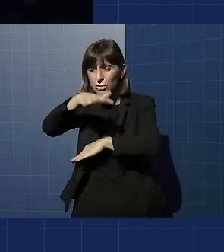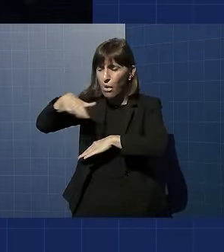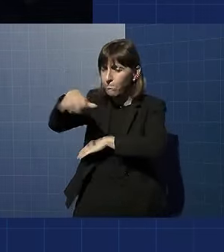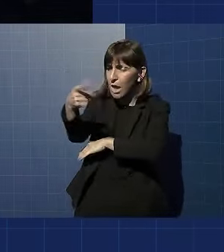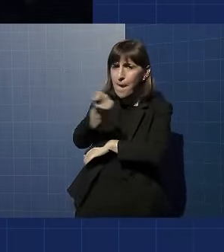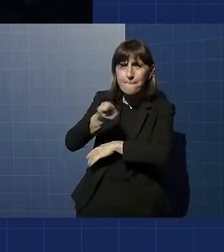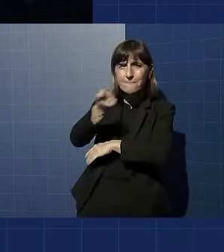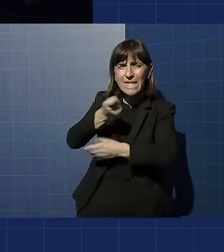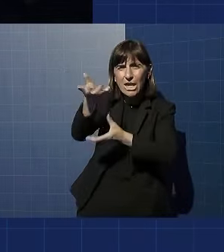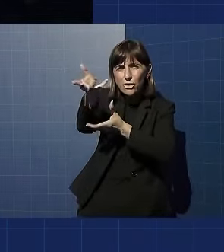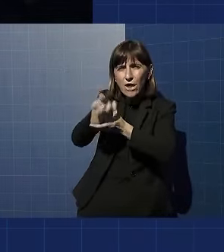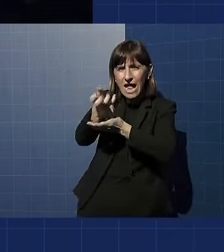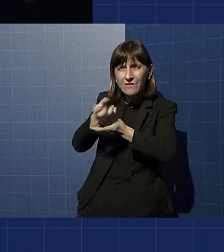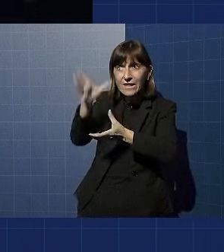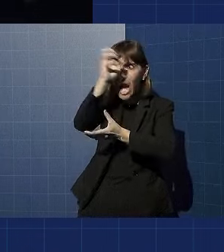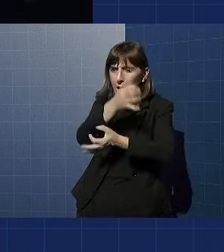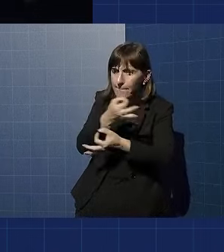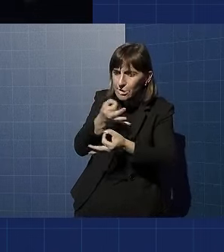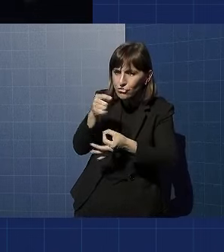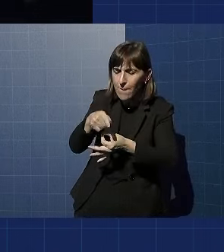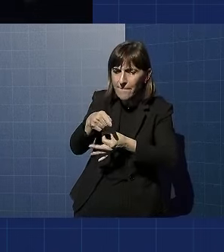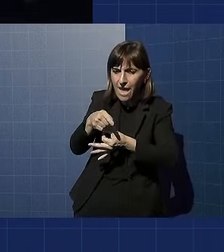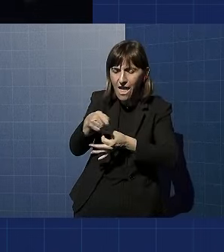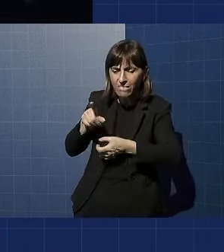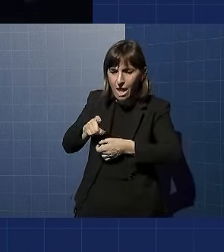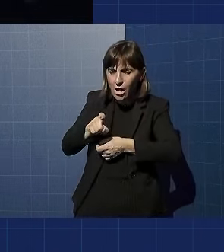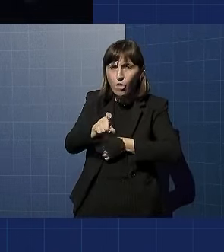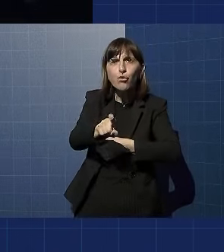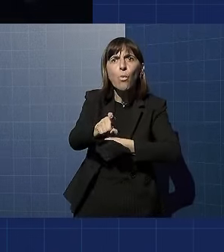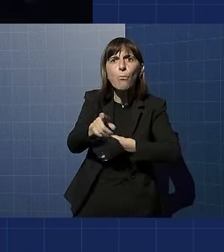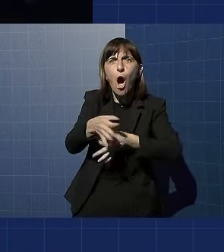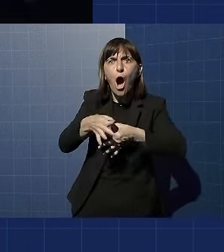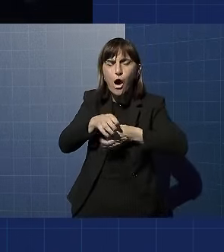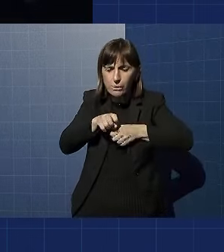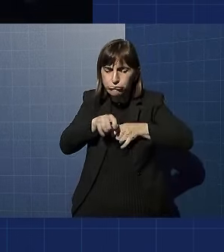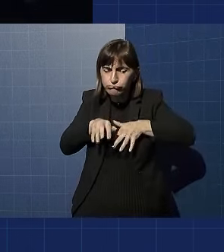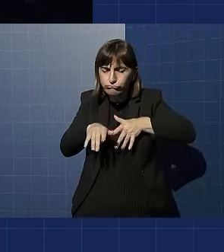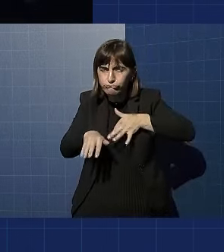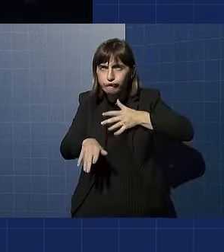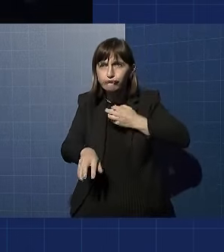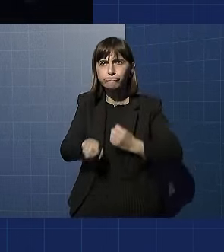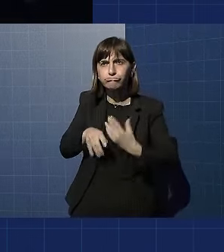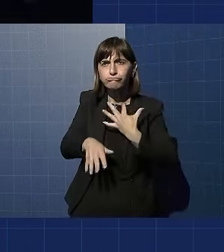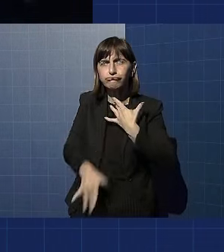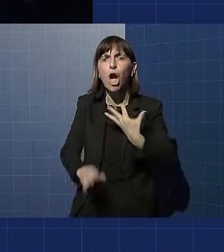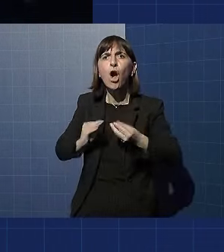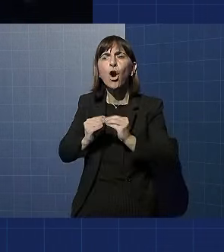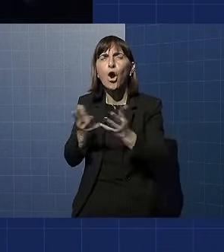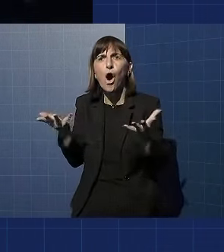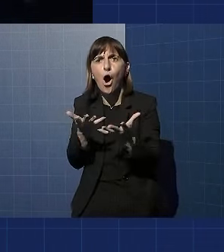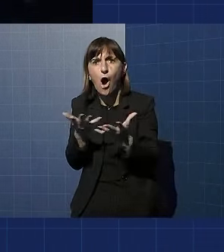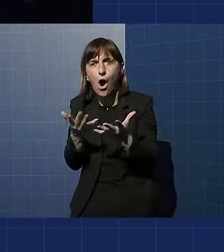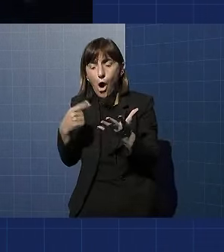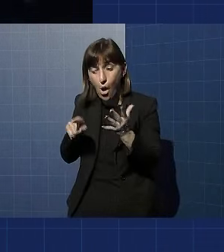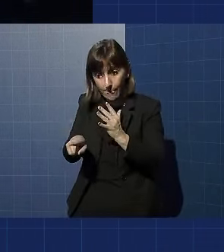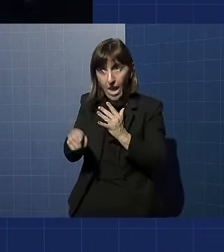the metastasis. And if we do that, again, it becomes a tool to better target certain cancer treatments. So these are, for